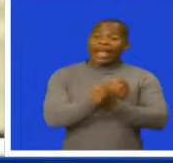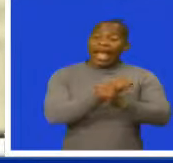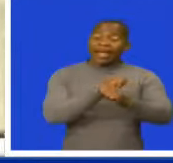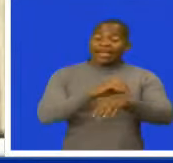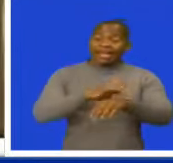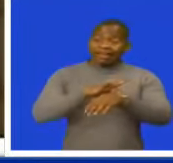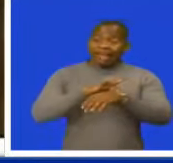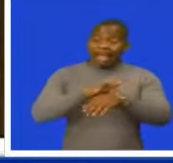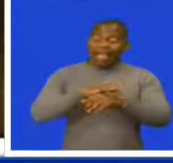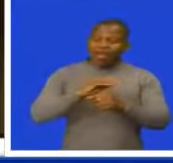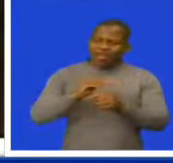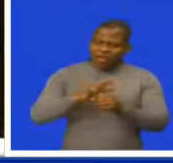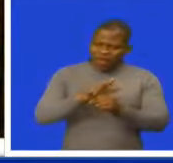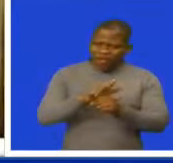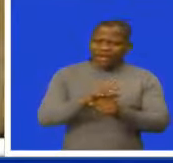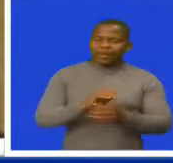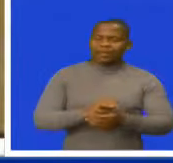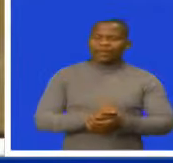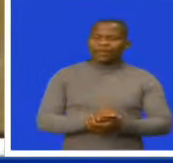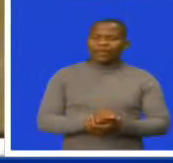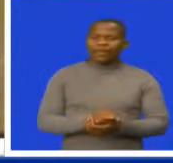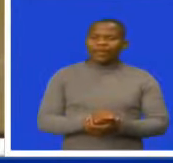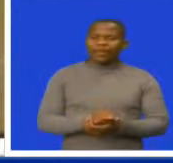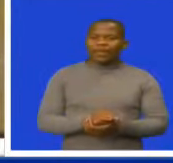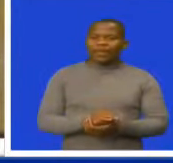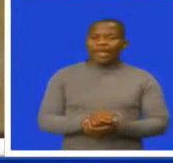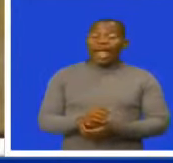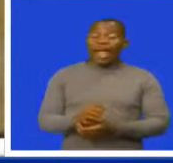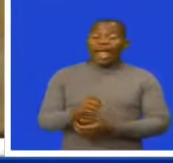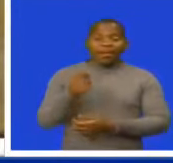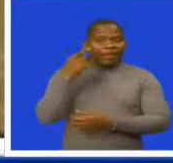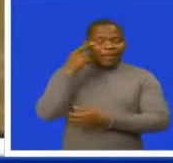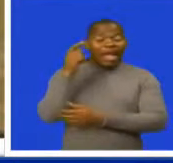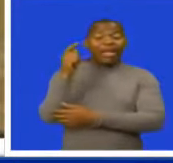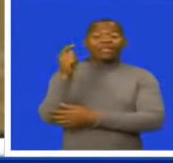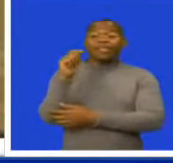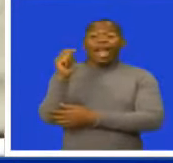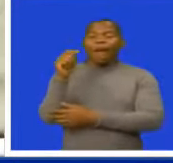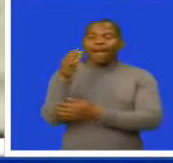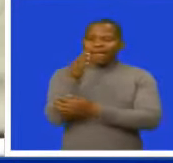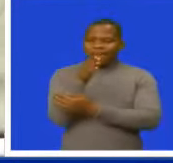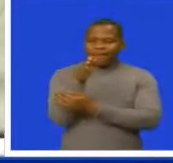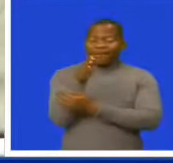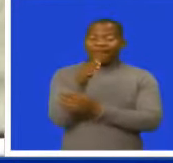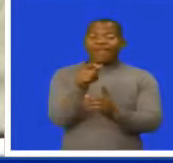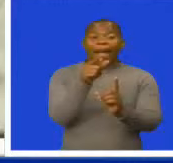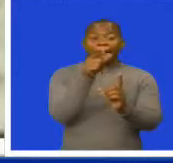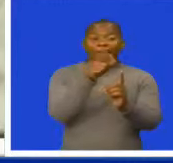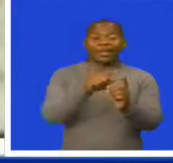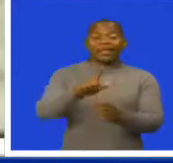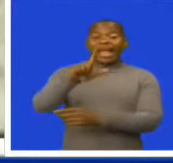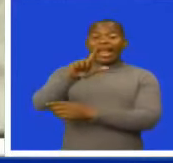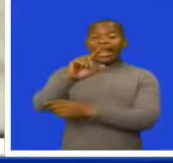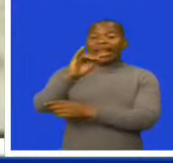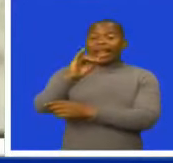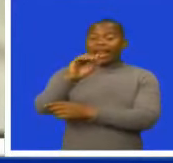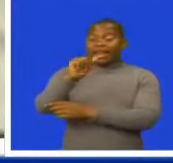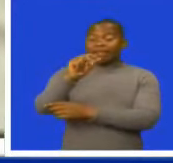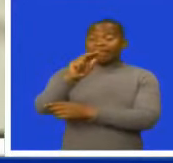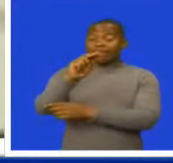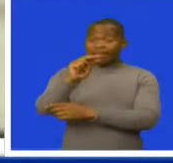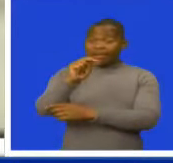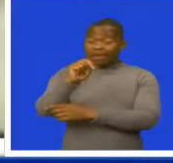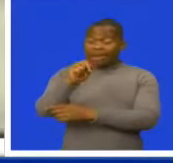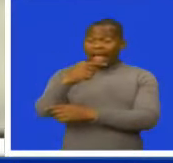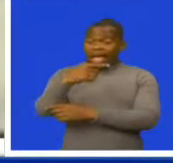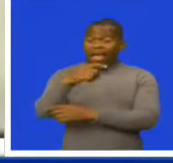lolu sito lutawusita sive seMaswati lisebhekene nemkhuhlane iCOVID-19 nekuthi uma emave abambisana naye kulweni